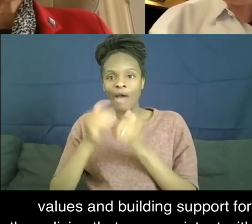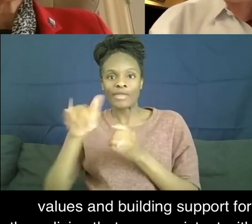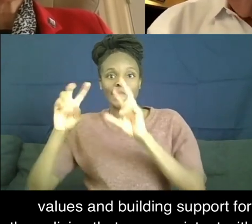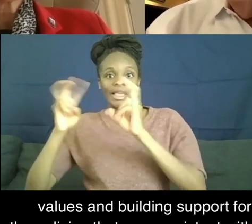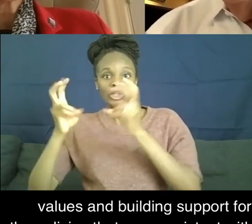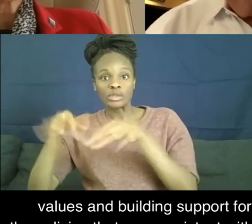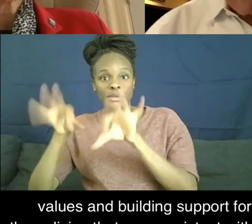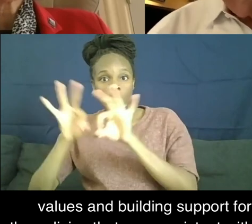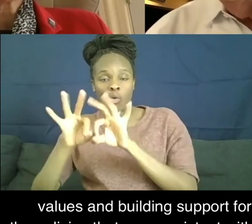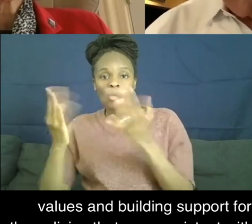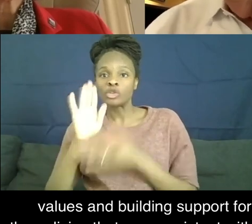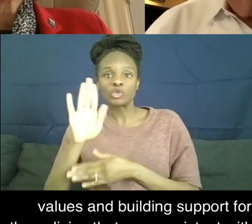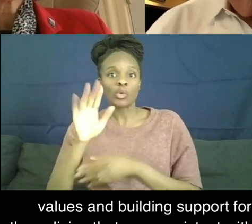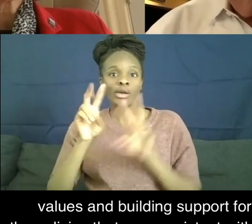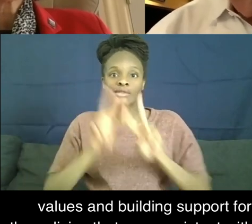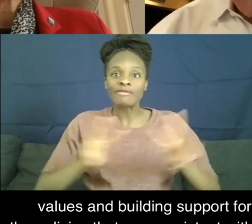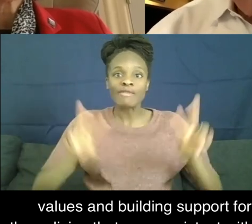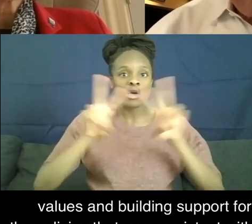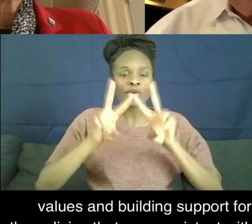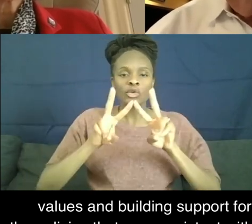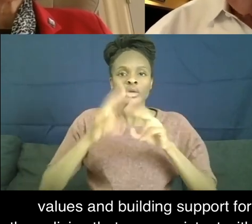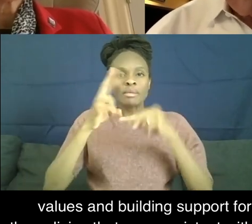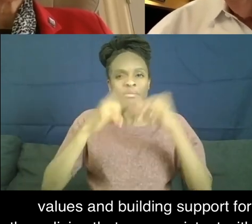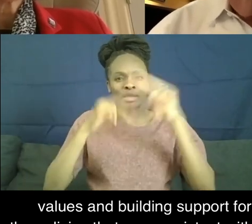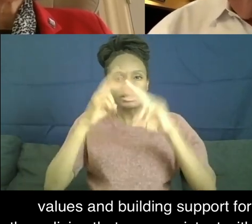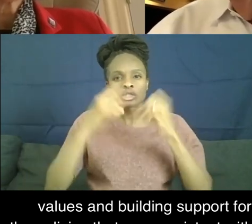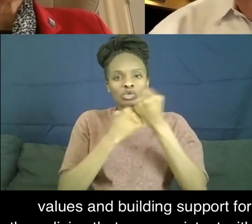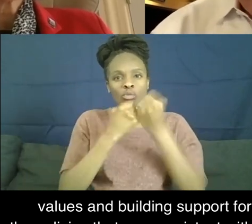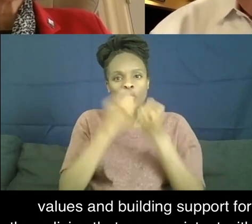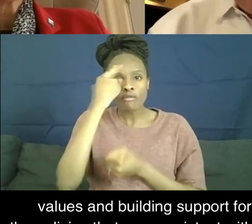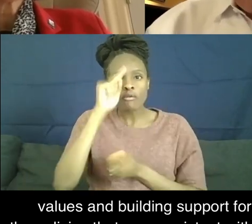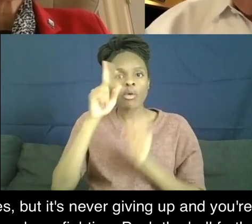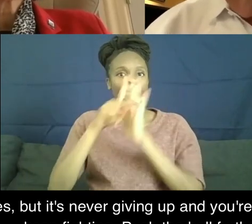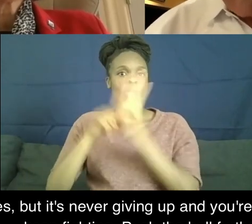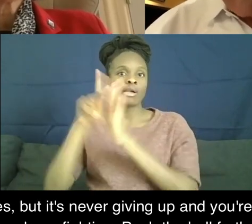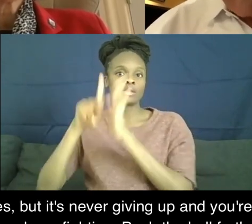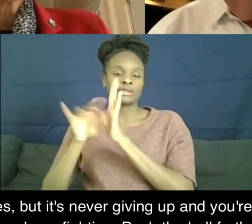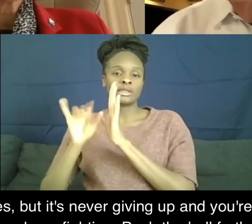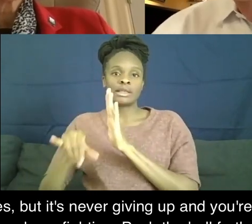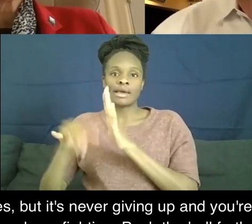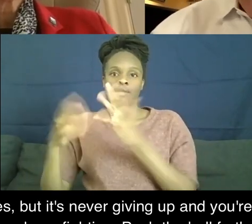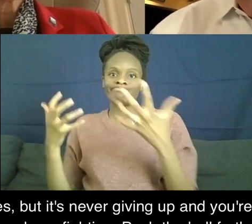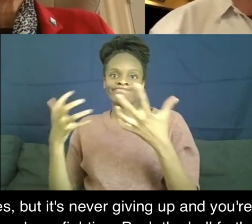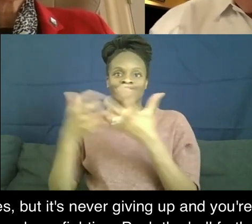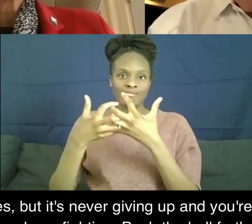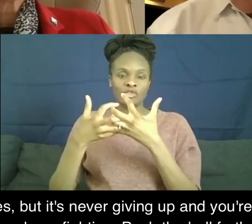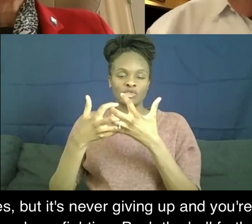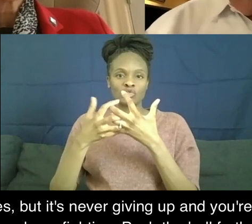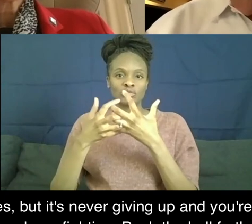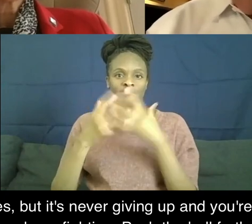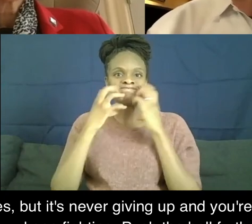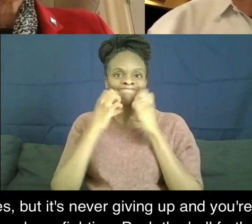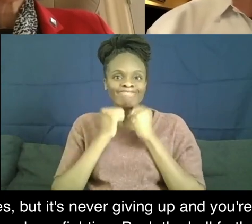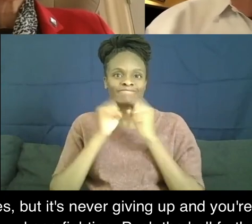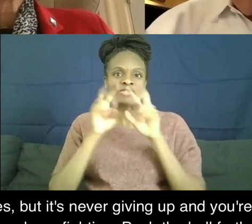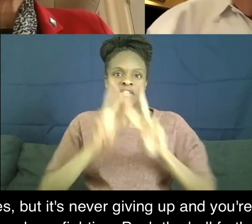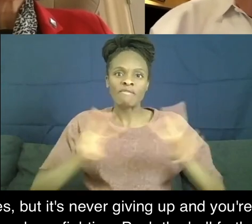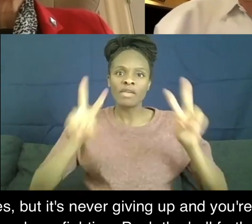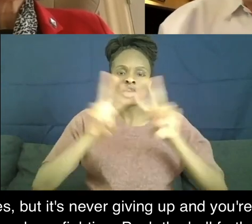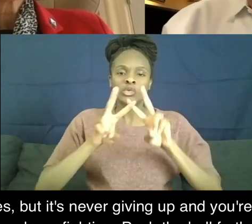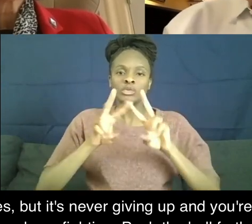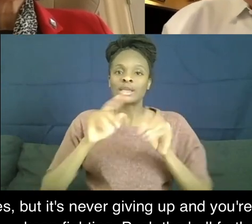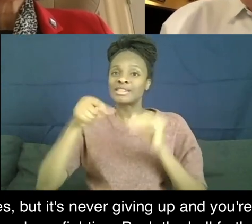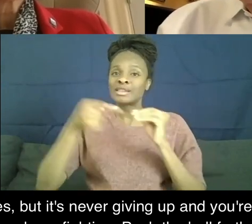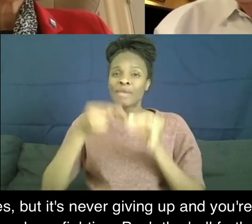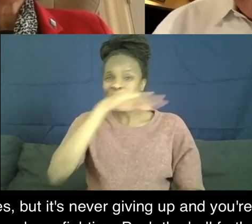um, and building support, you know, for the policies that are consistent with the values, but it's never giving up, and you're on your,